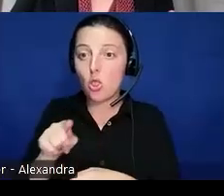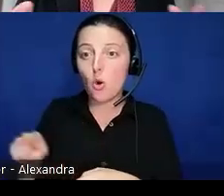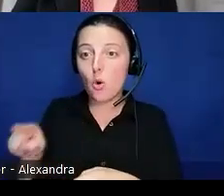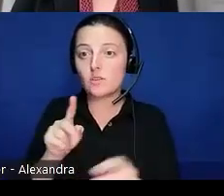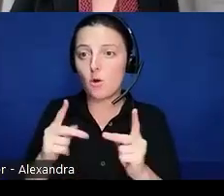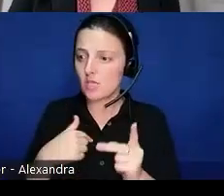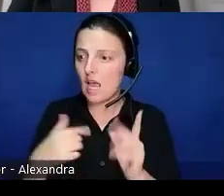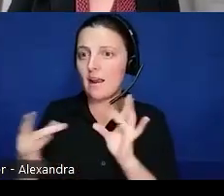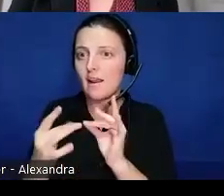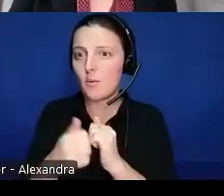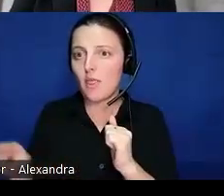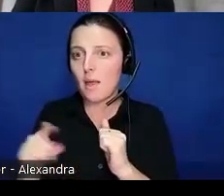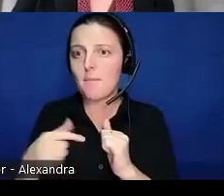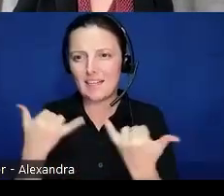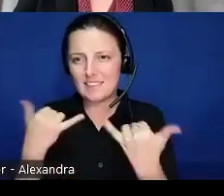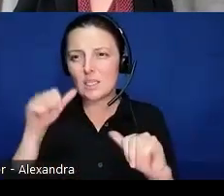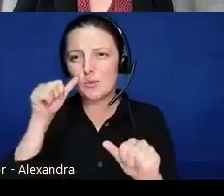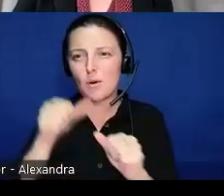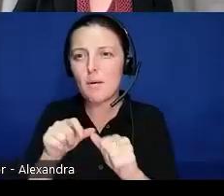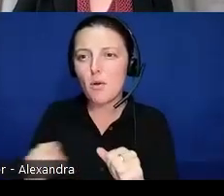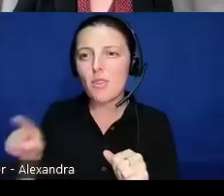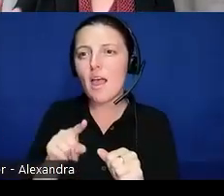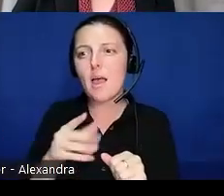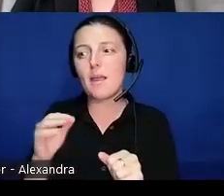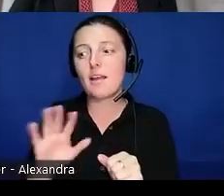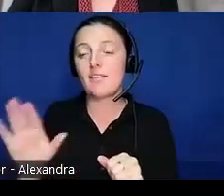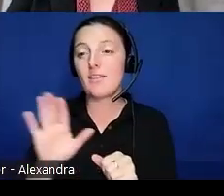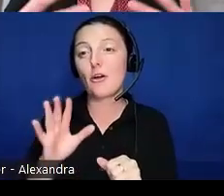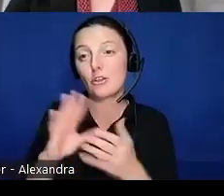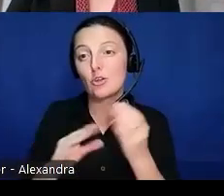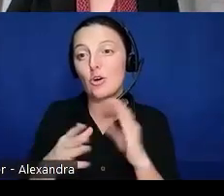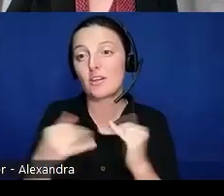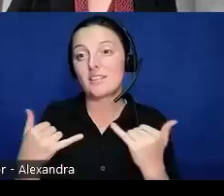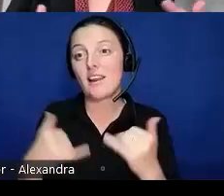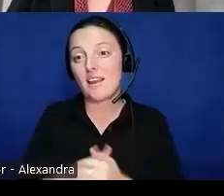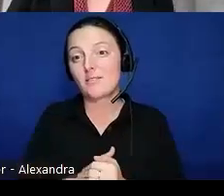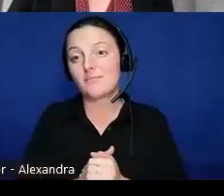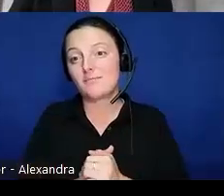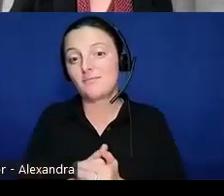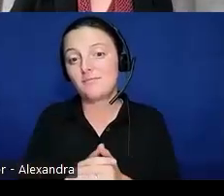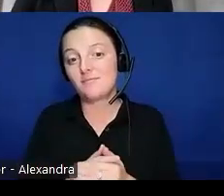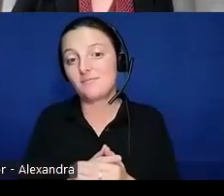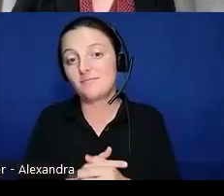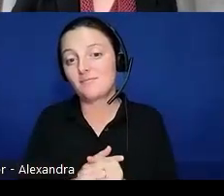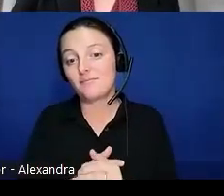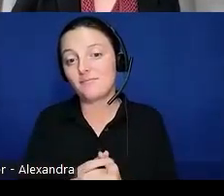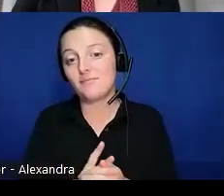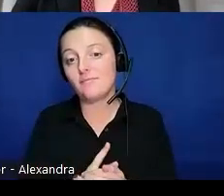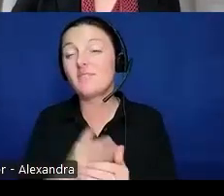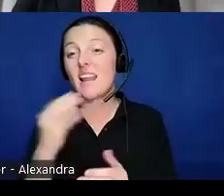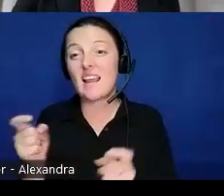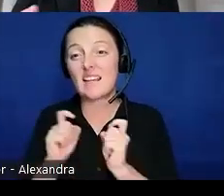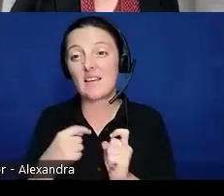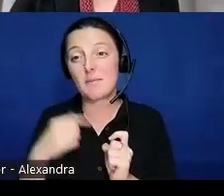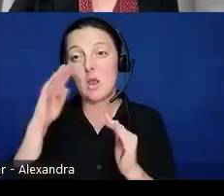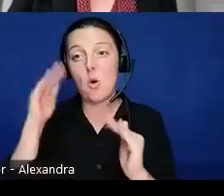them and their stories today. And gives me hope for why I'm doing this work. So